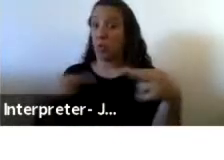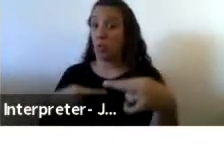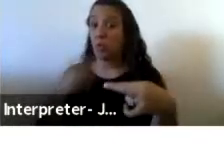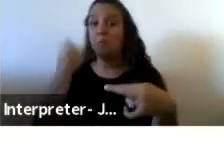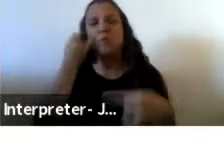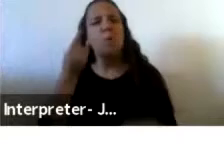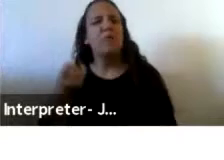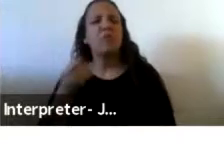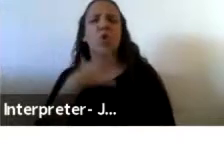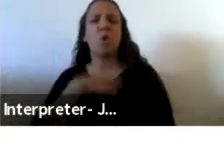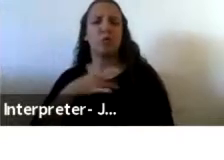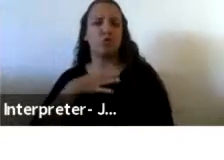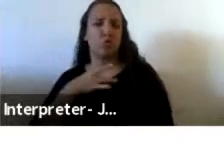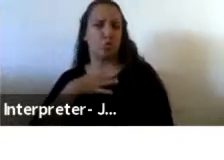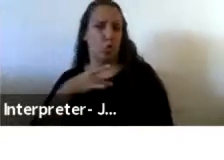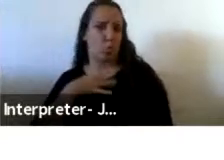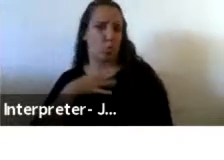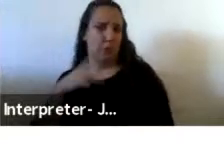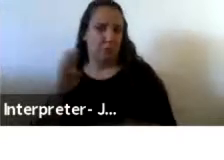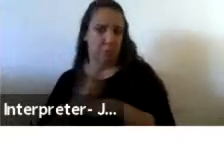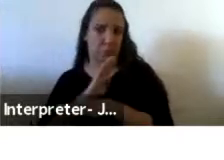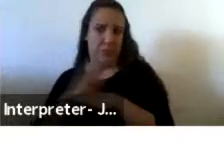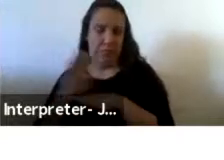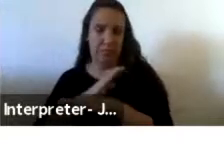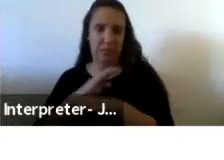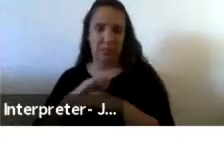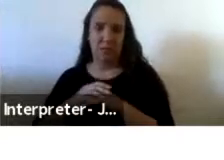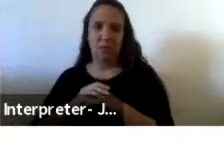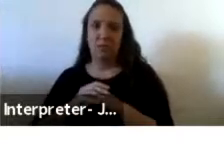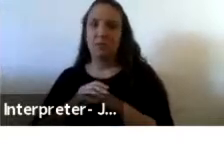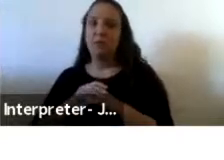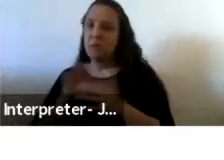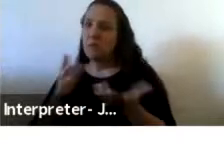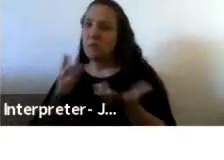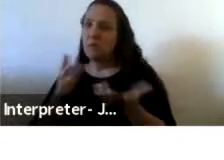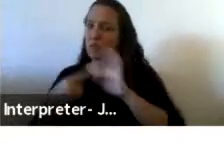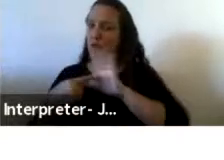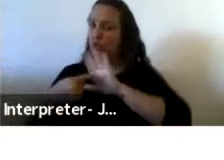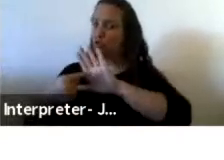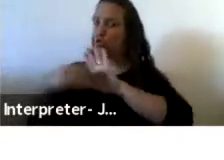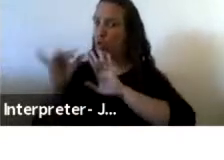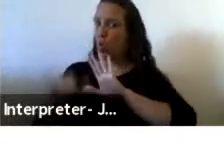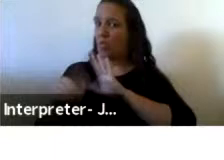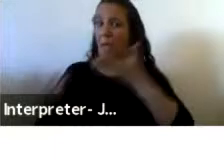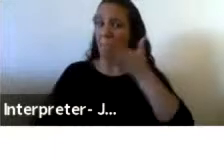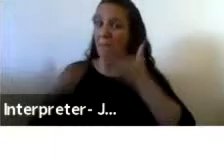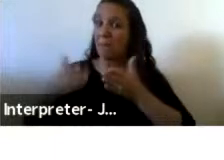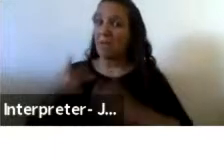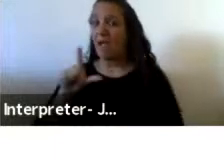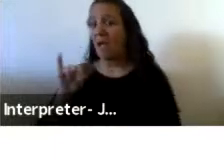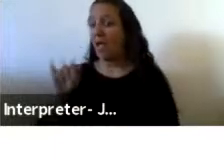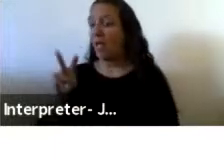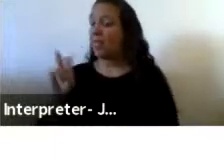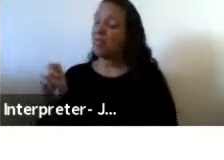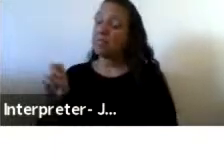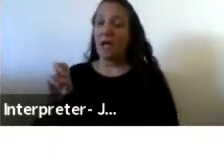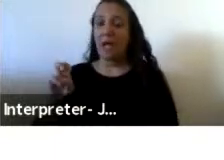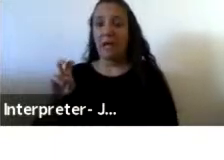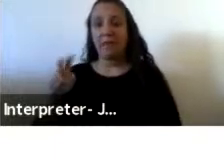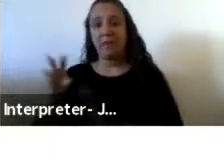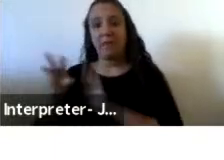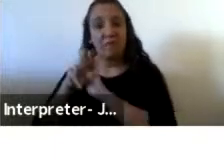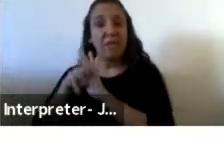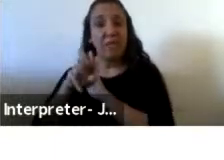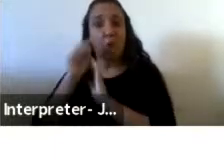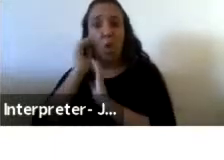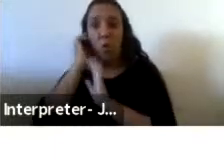business, whatever it is that you're doing, come in and highlight some of that. Maybe you may want to have a live video and show people what your